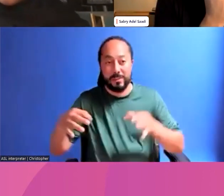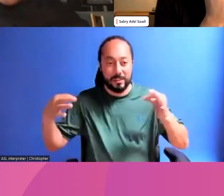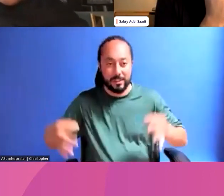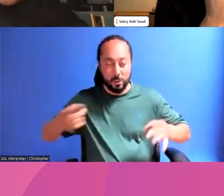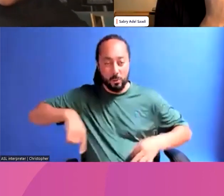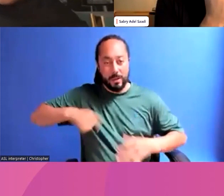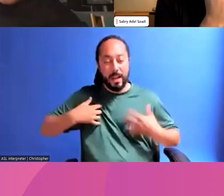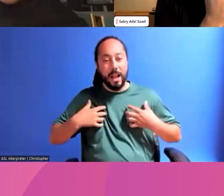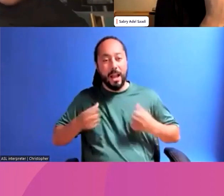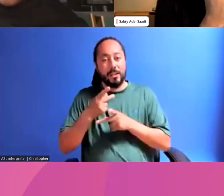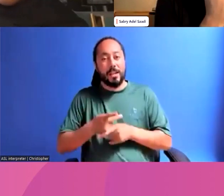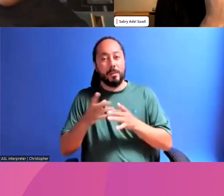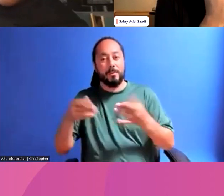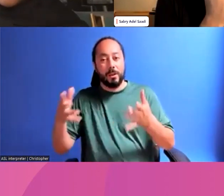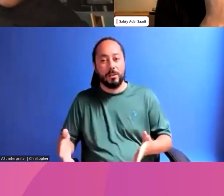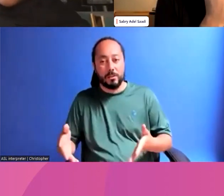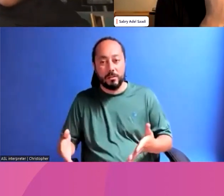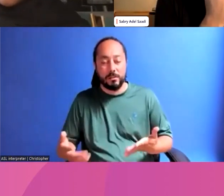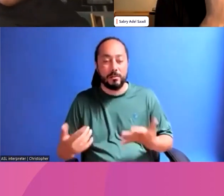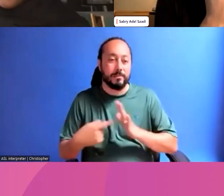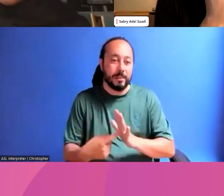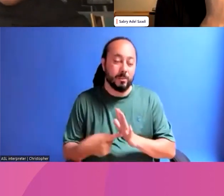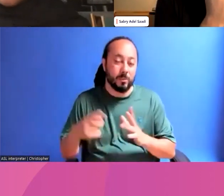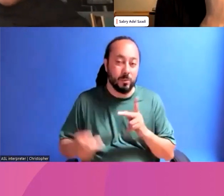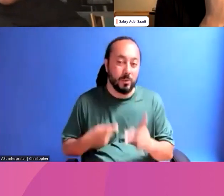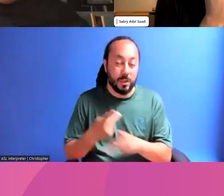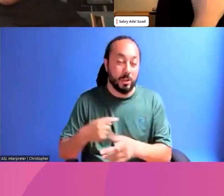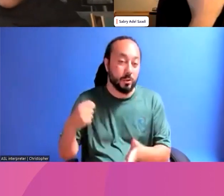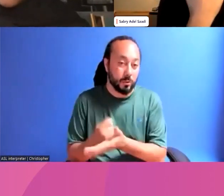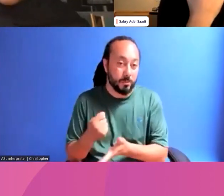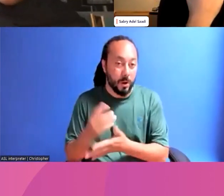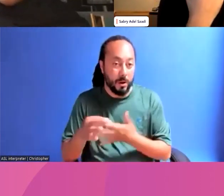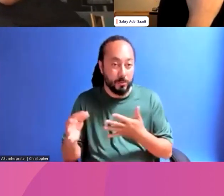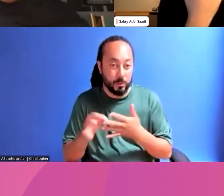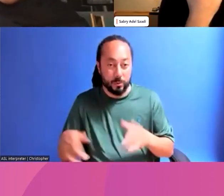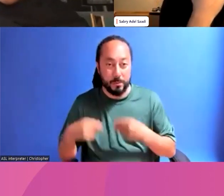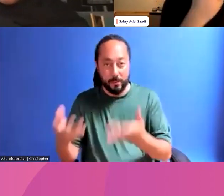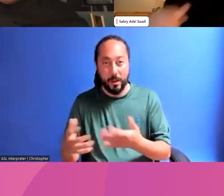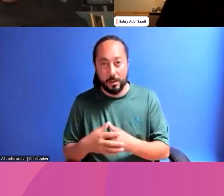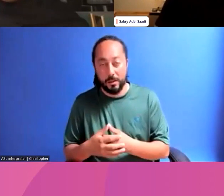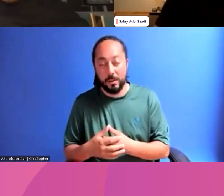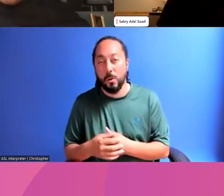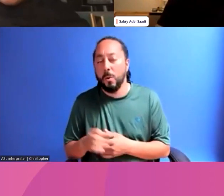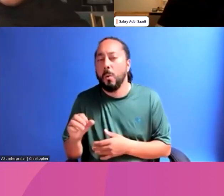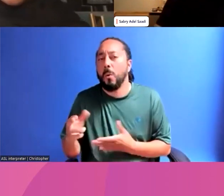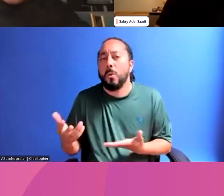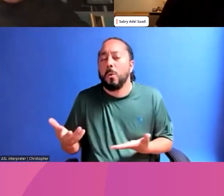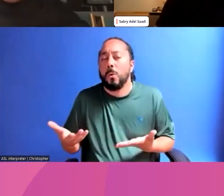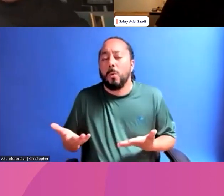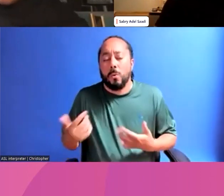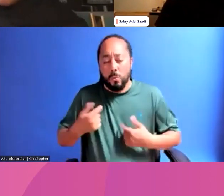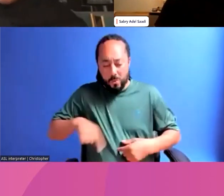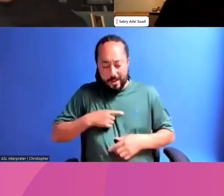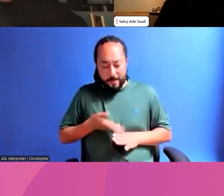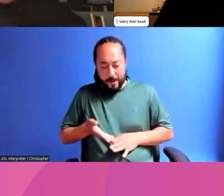healthcare providers in terms of like what treatment options we provide, what kind of what do we take into account